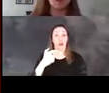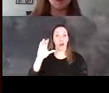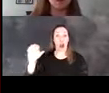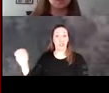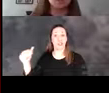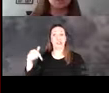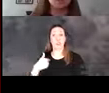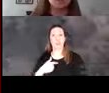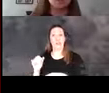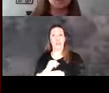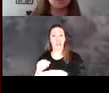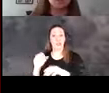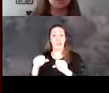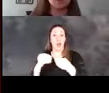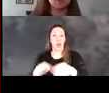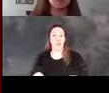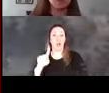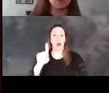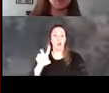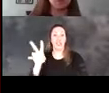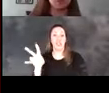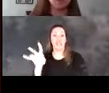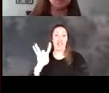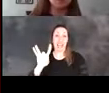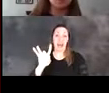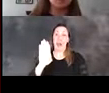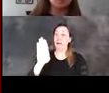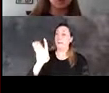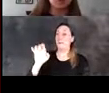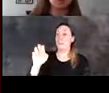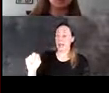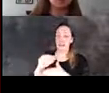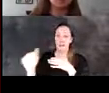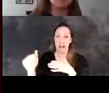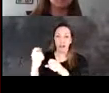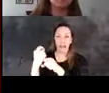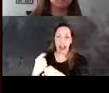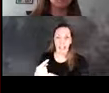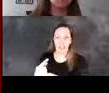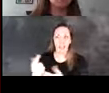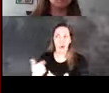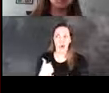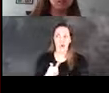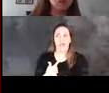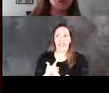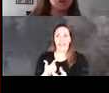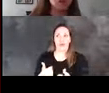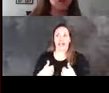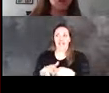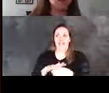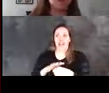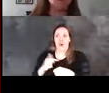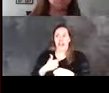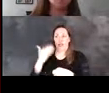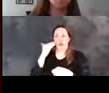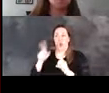about 178 billion dollars annually. So we definitely, as Floridians, need to be educated about the climate